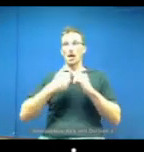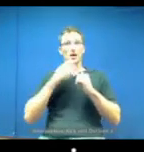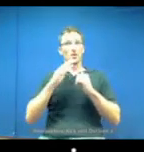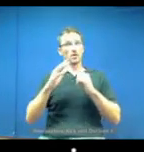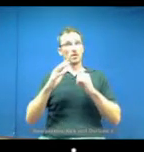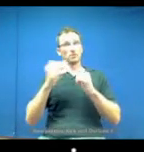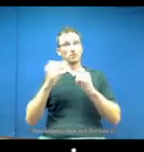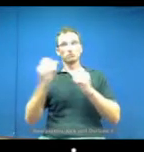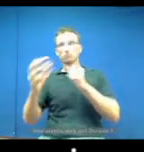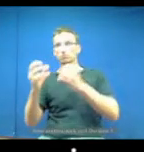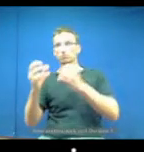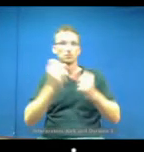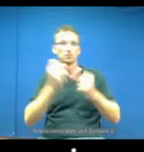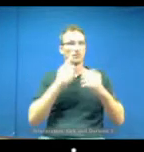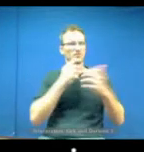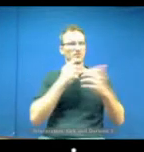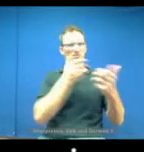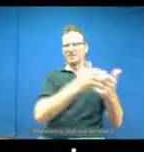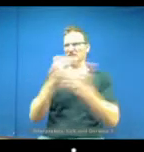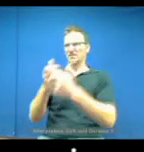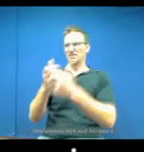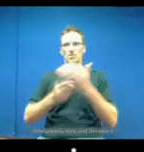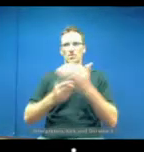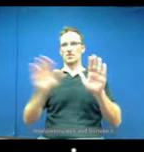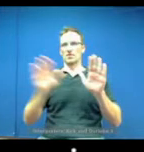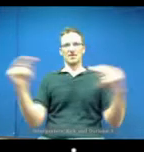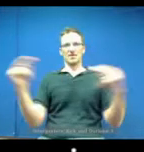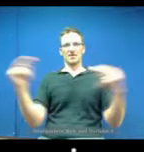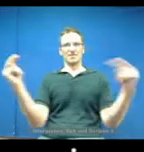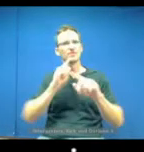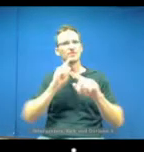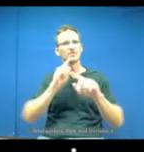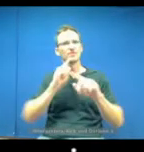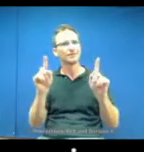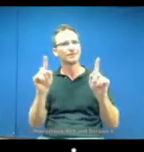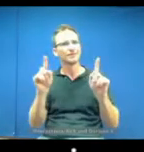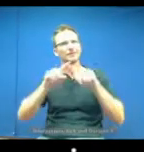perspectives would be very different depending on who's doing the talking.